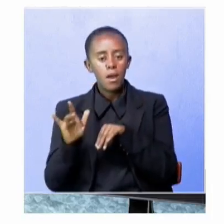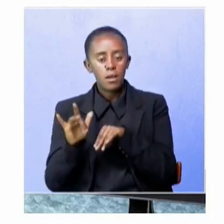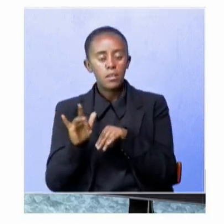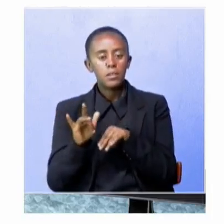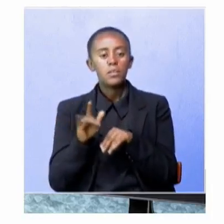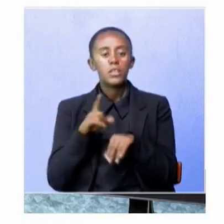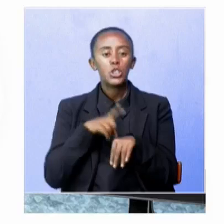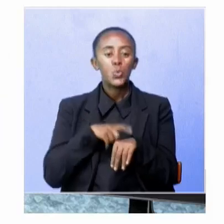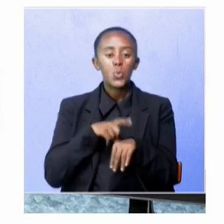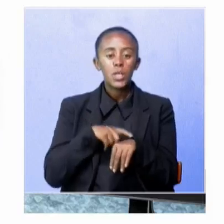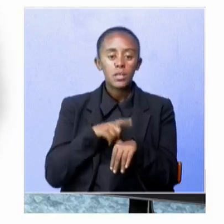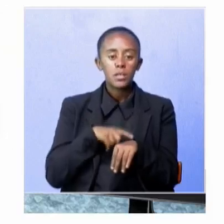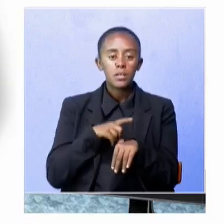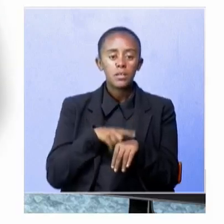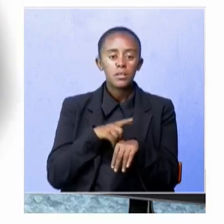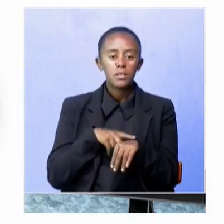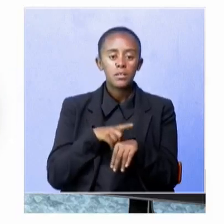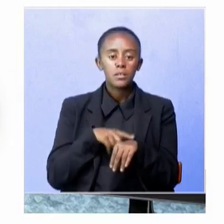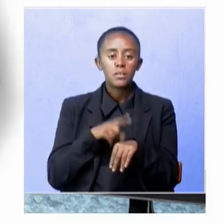during